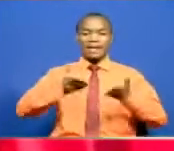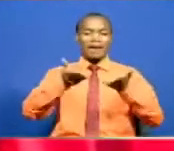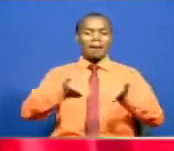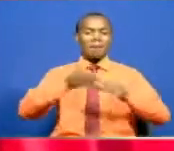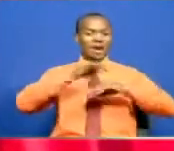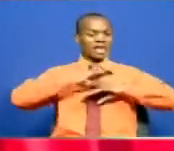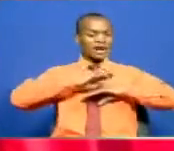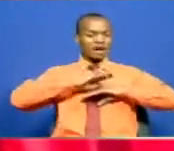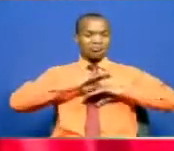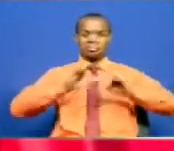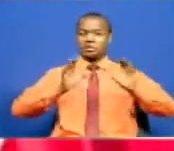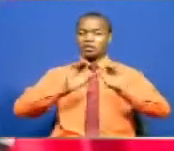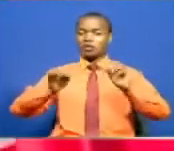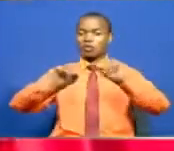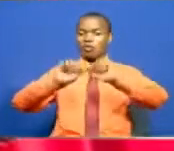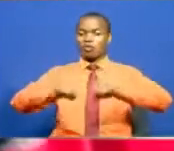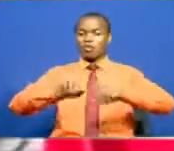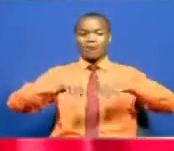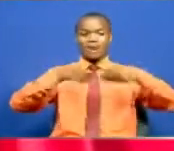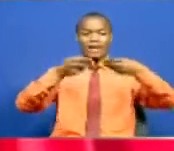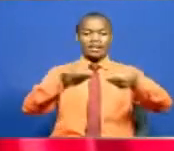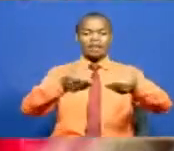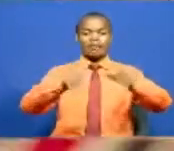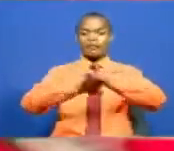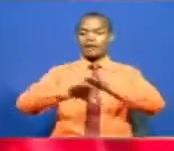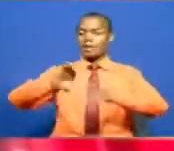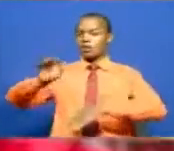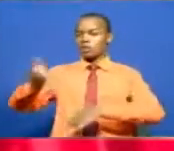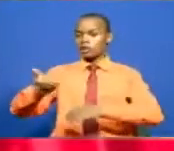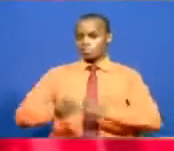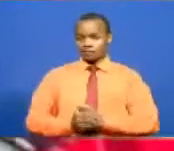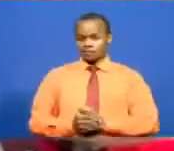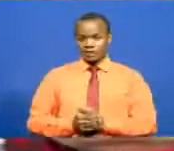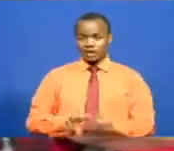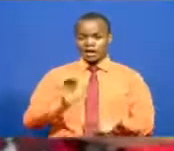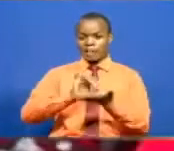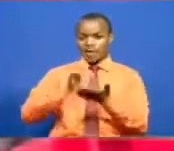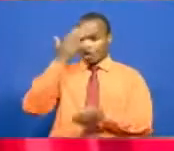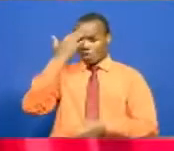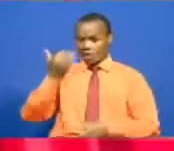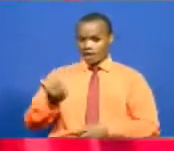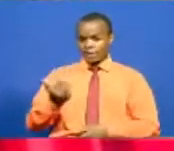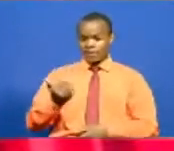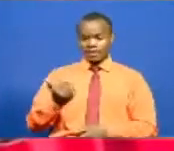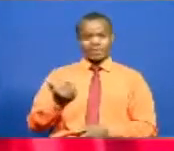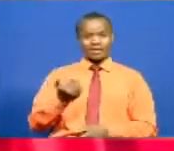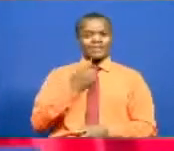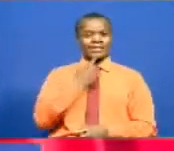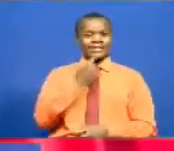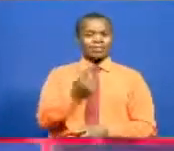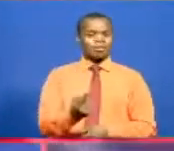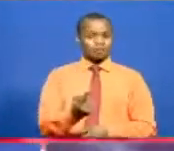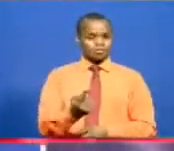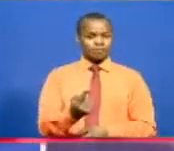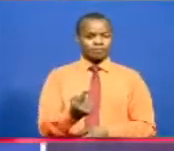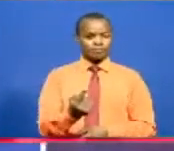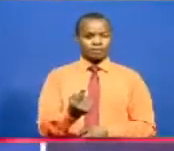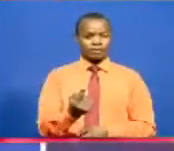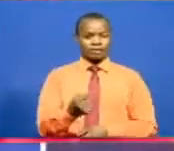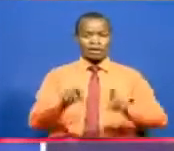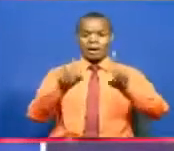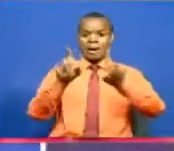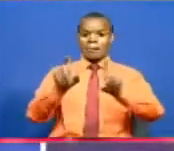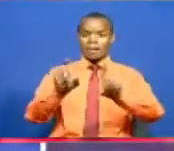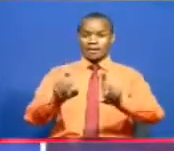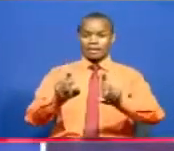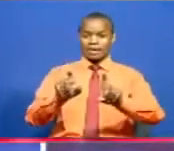nyinyi kupata hizo constituencies ambazo hata mko nazo sahi. Ndio maana tunasema lazima wale wako